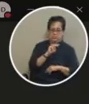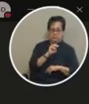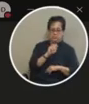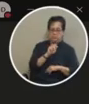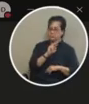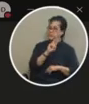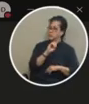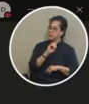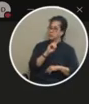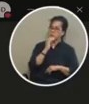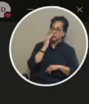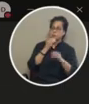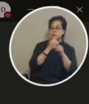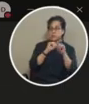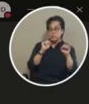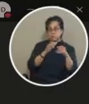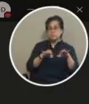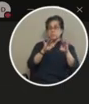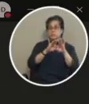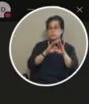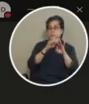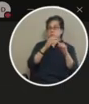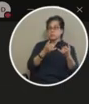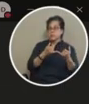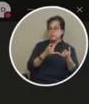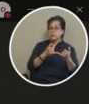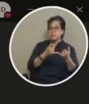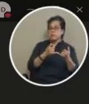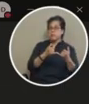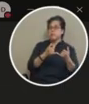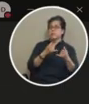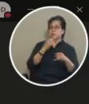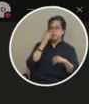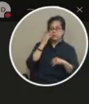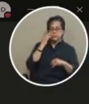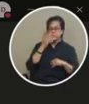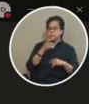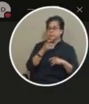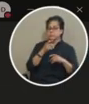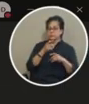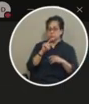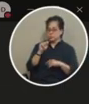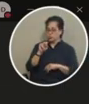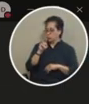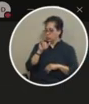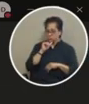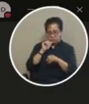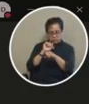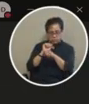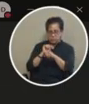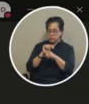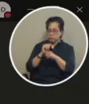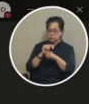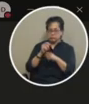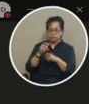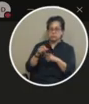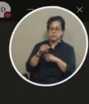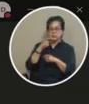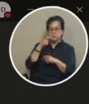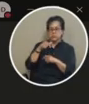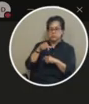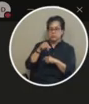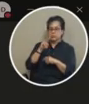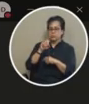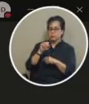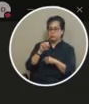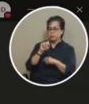know that safety is paramount at this moment. I know, the trolley is not operating based on kind of the quarantine order